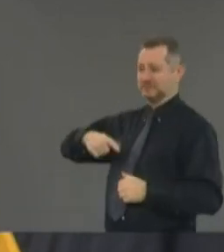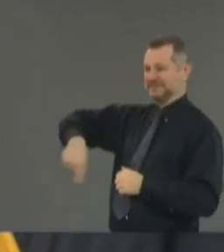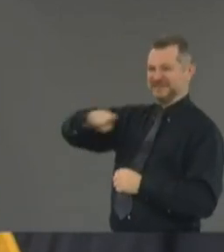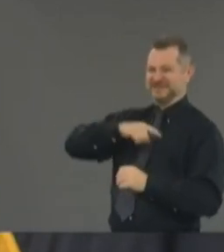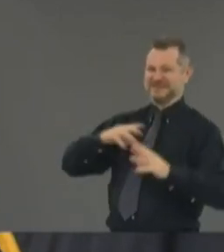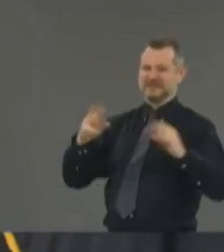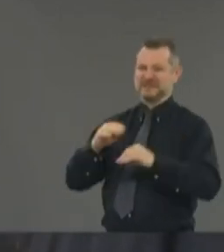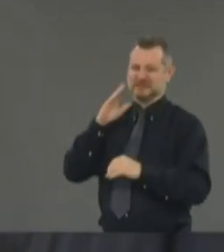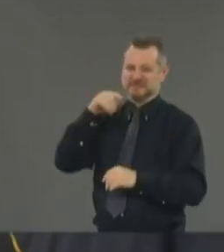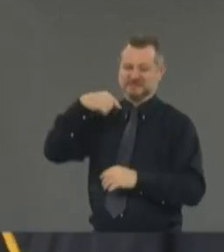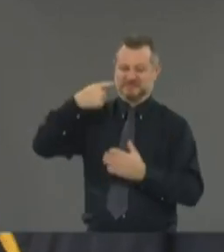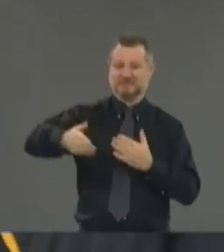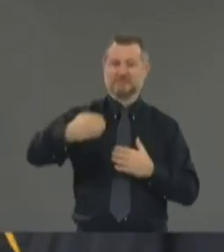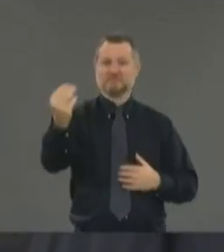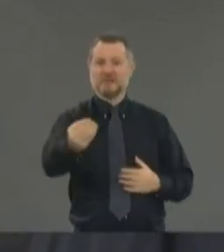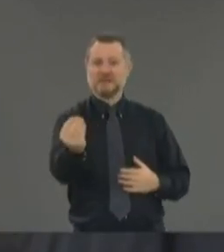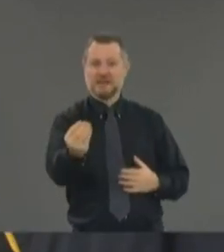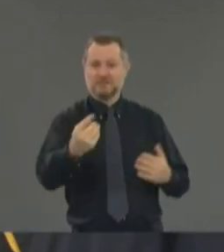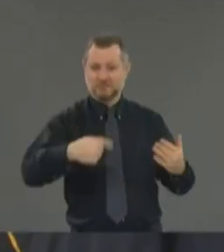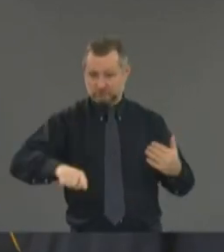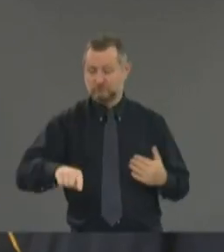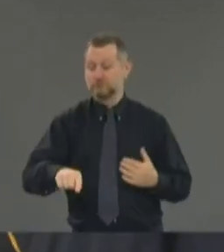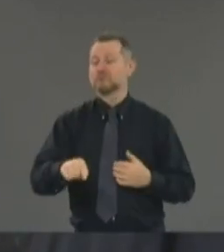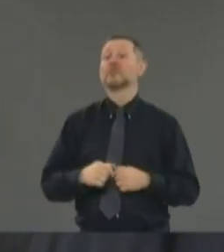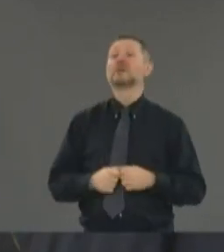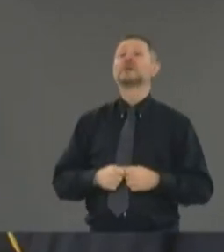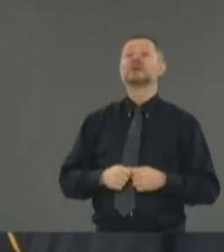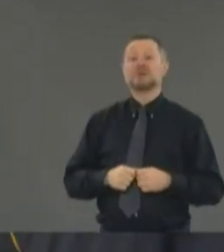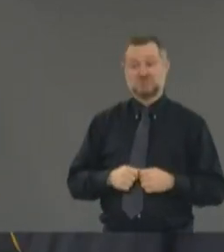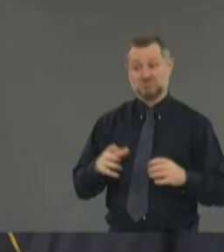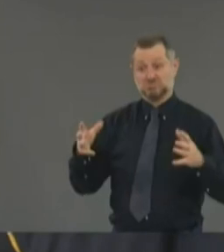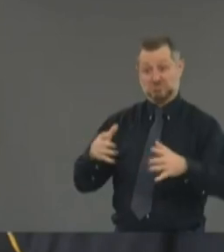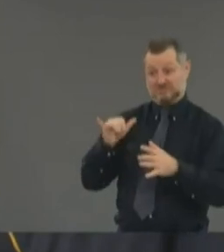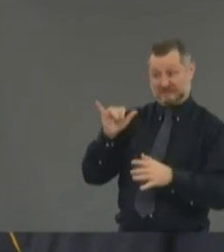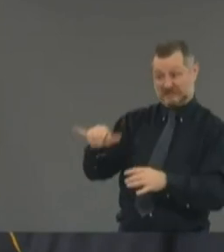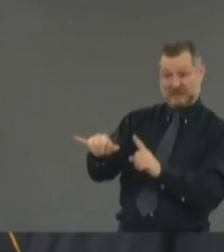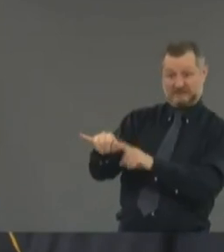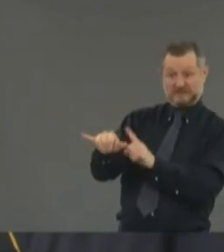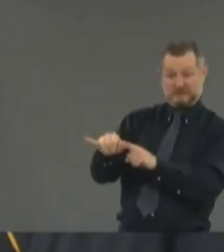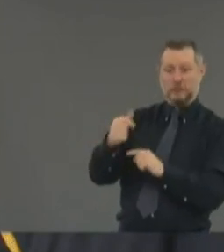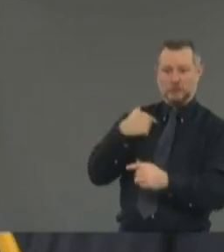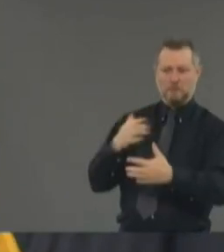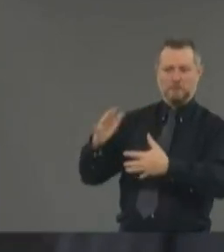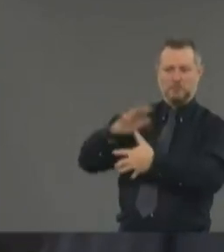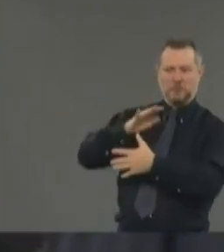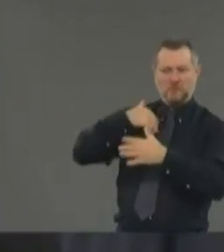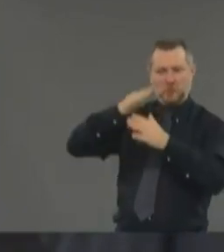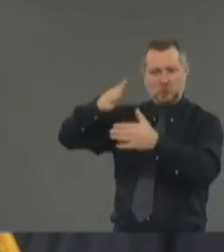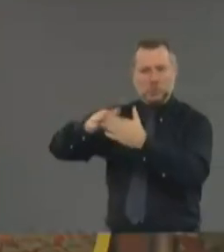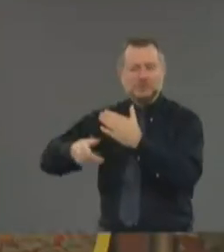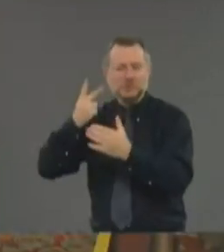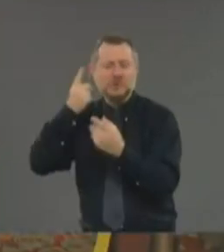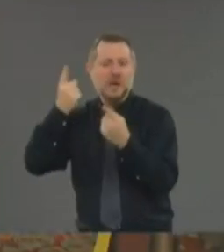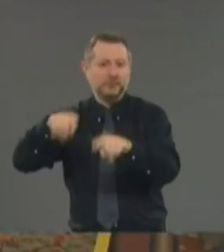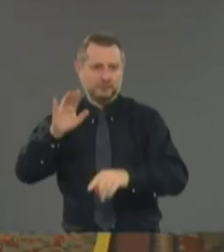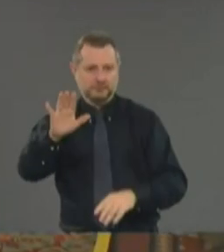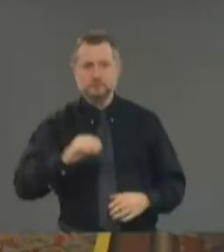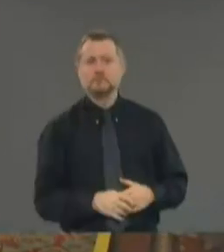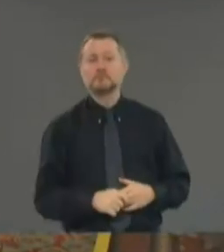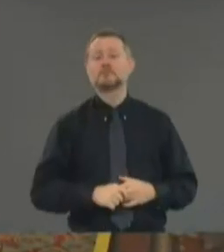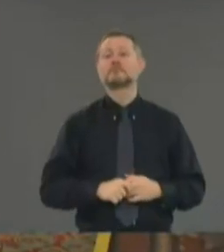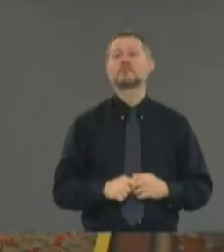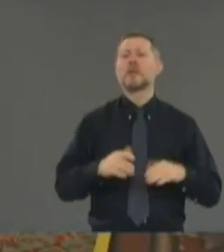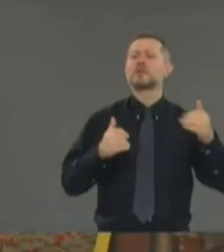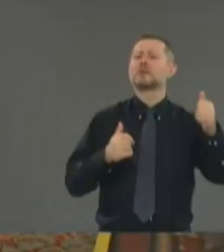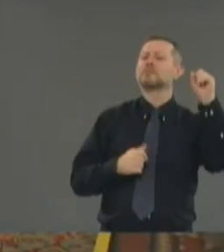Monday. And that's going to be a focus over the weekend. But we'll see how it goes. Sir? Look, Governor,